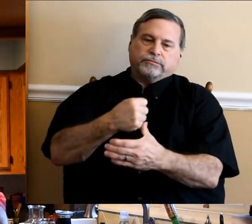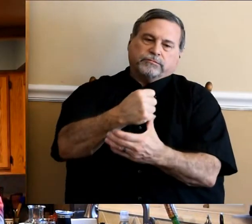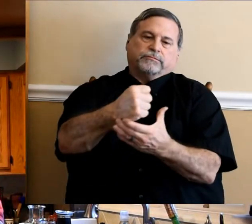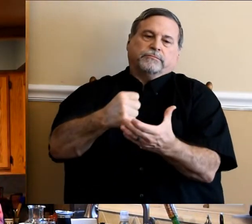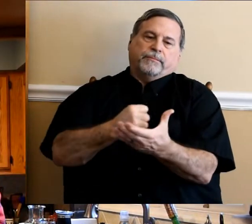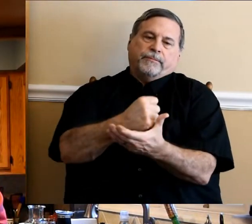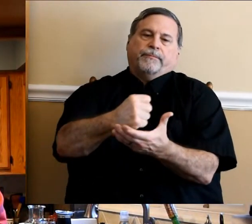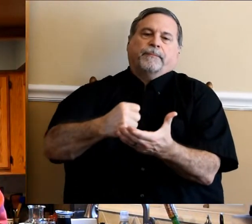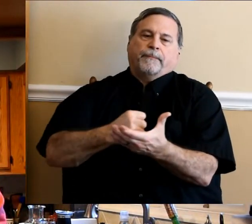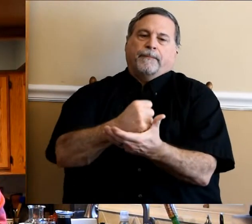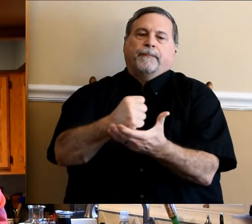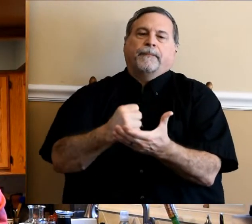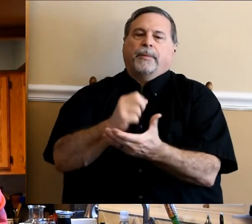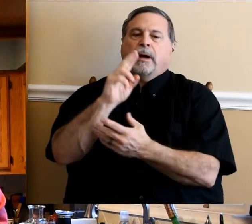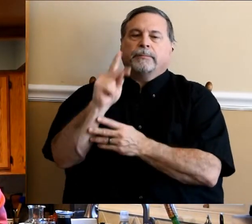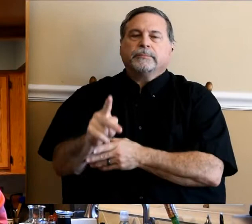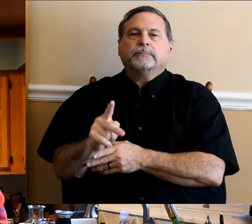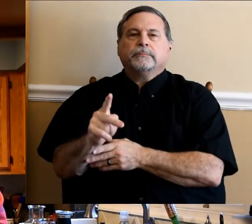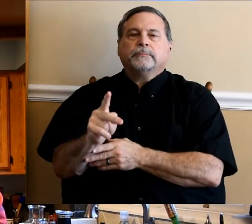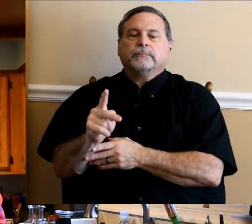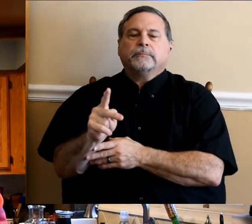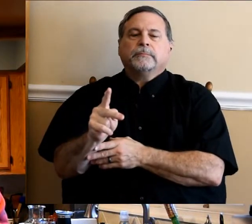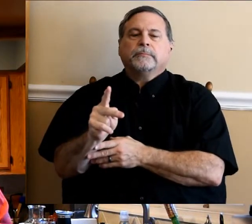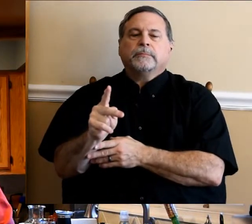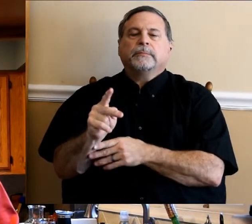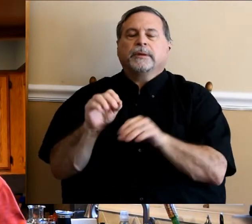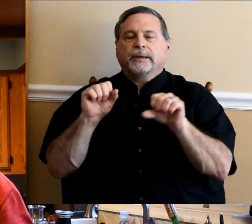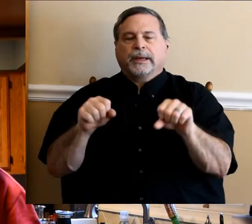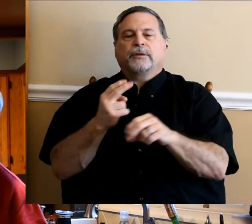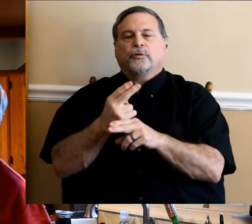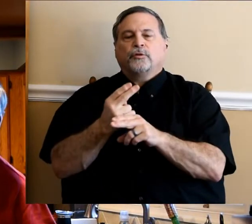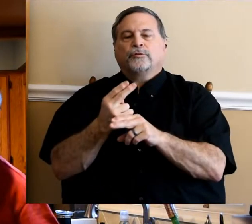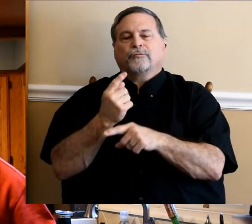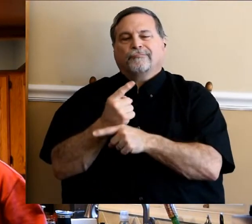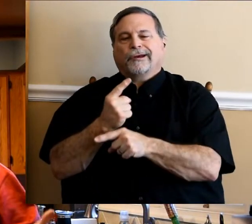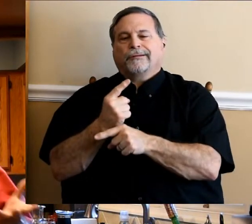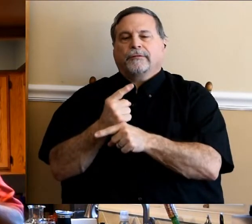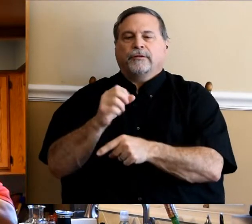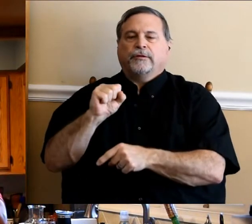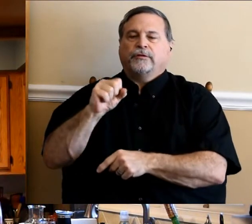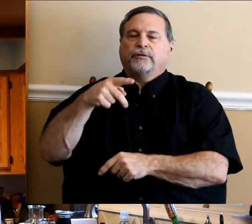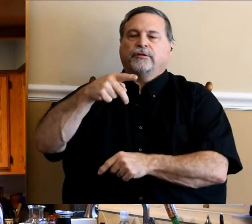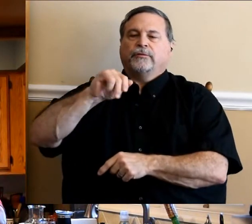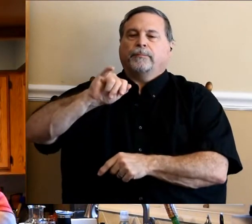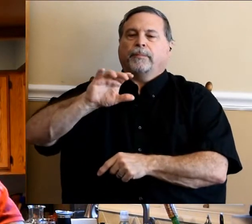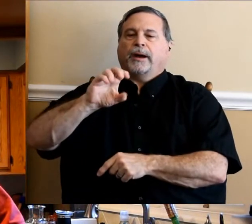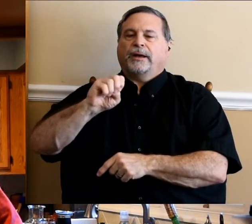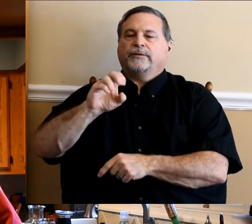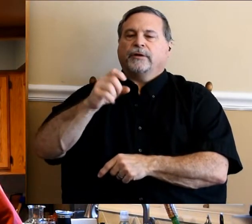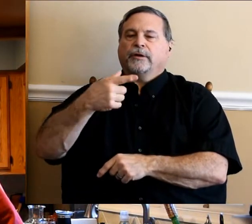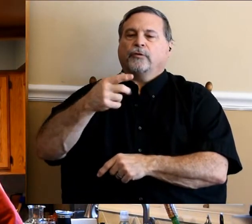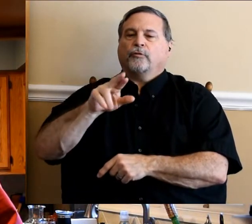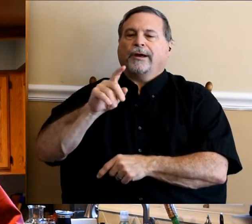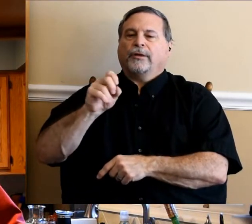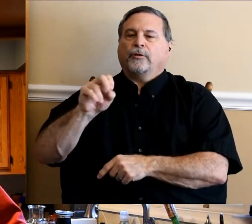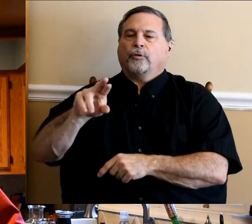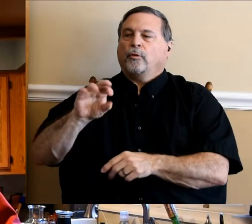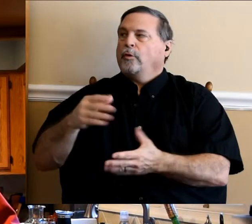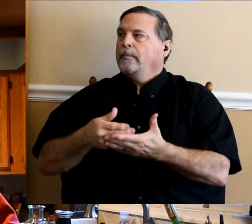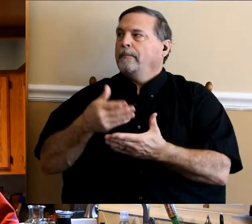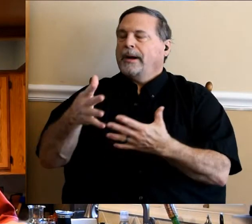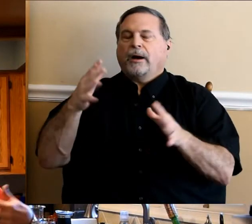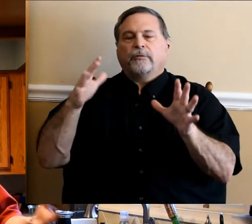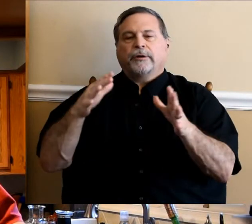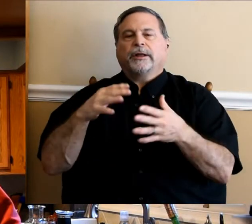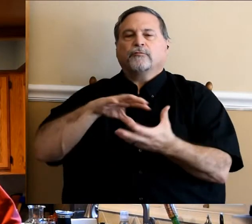pestle like this and ground this up. But you could also use just a regular spice grinder, or you